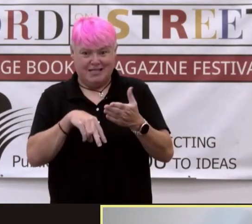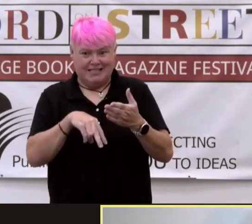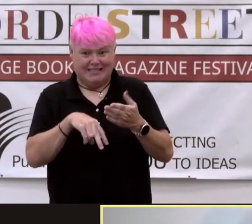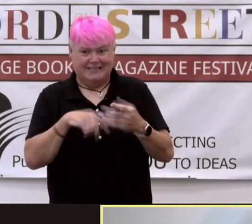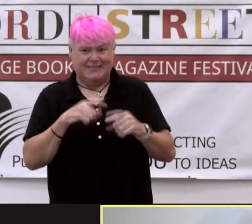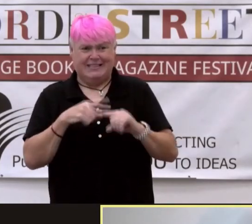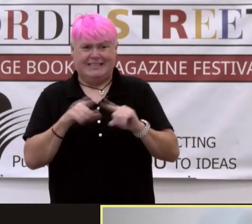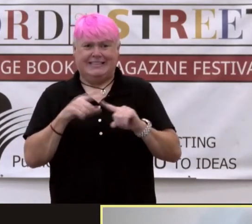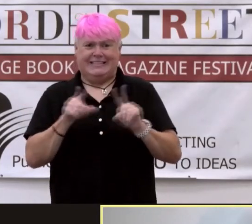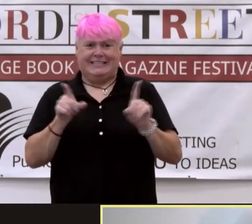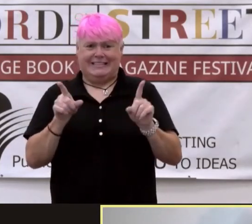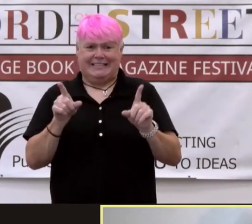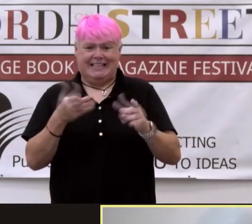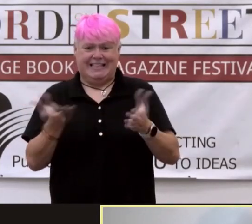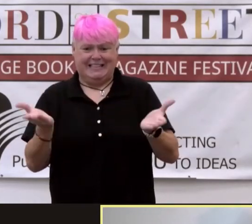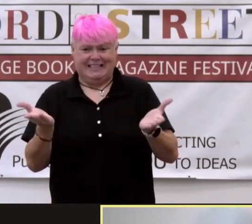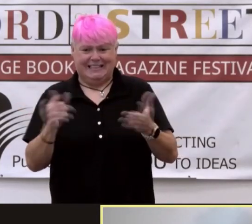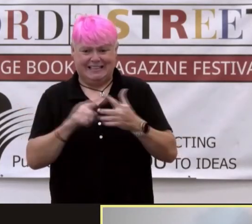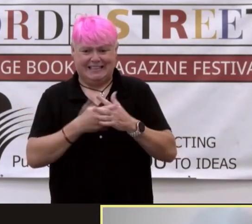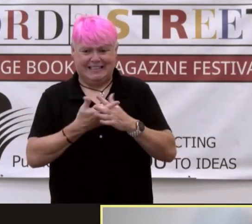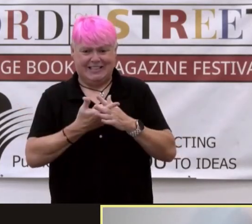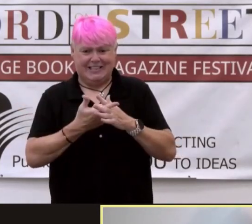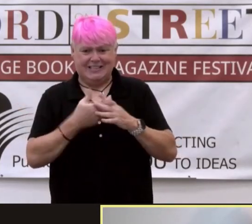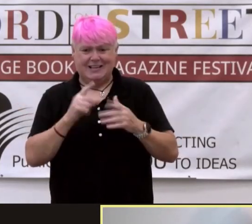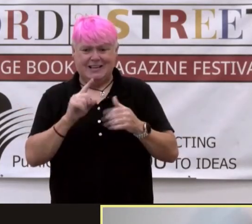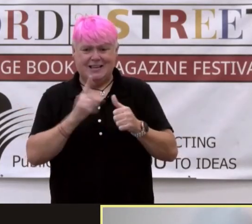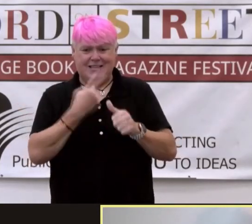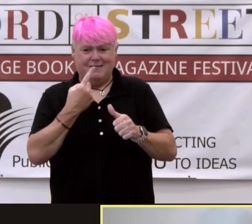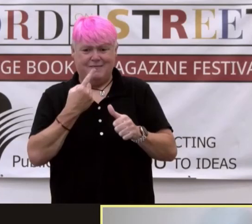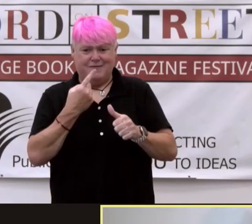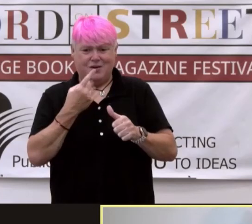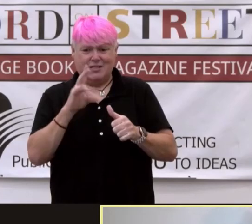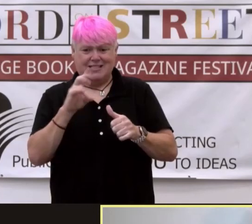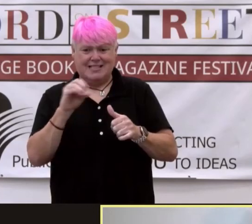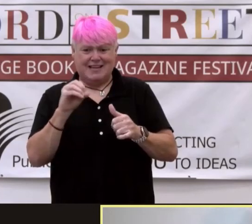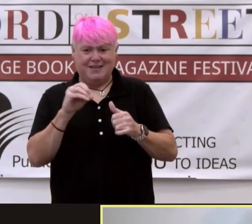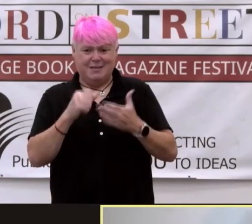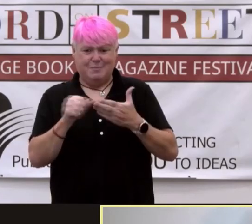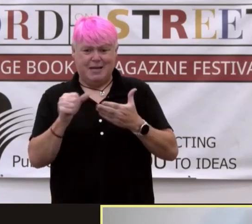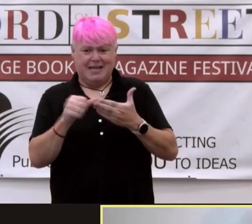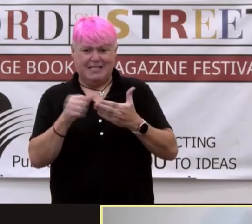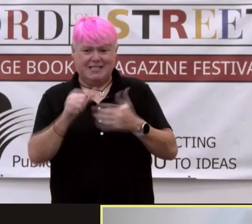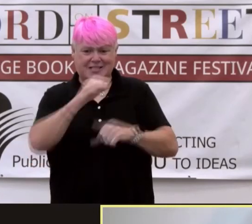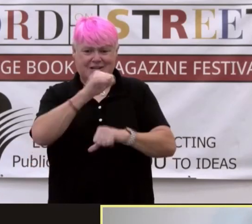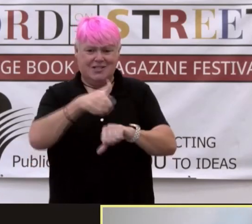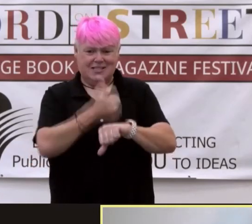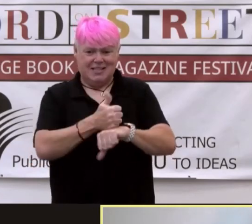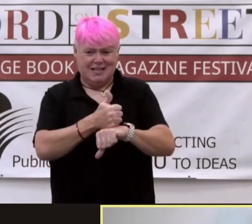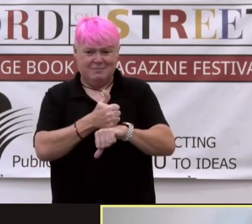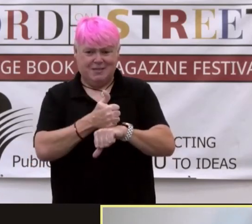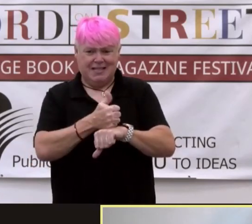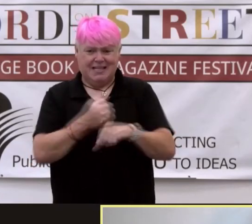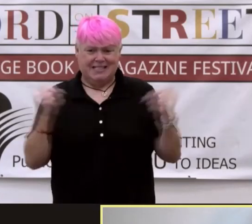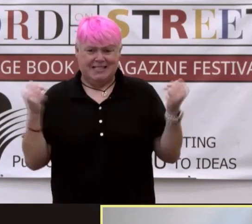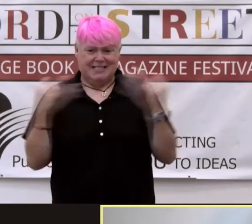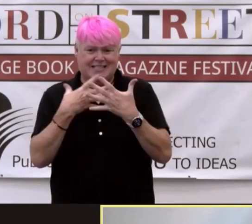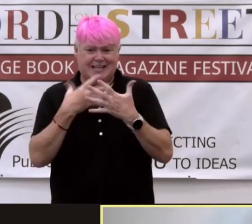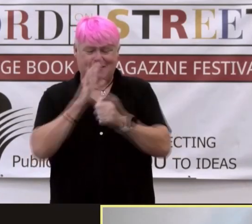of, but it starts out like the first 70 pages are like set up like a horror movie. It's about a woman